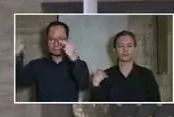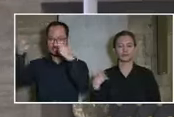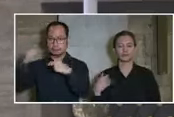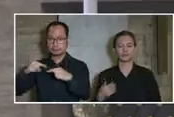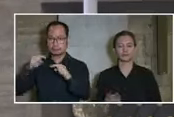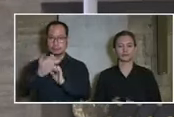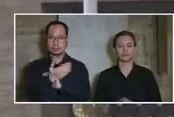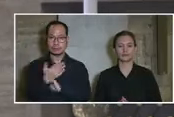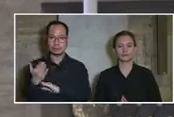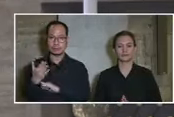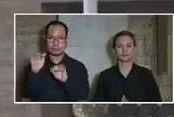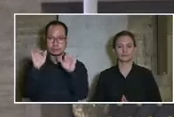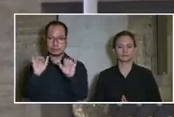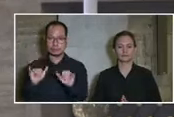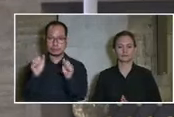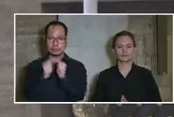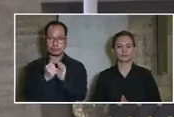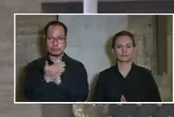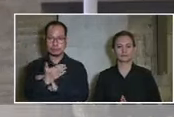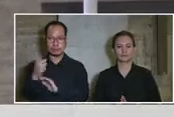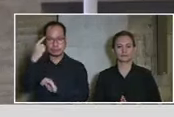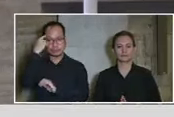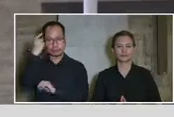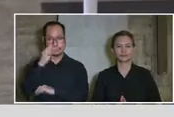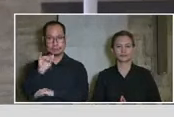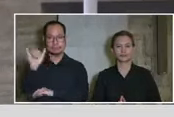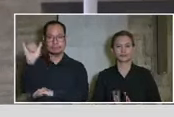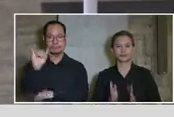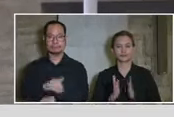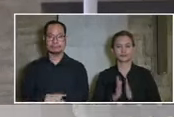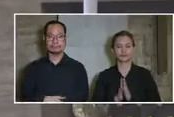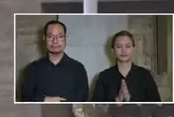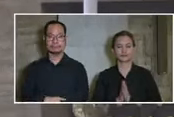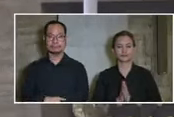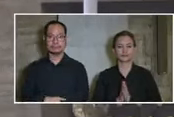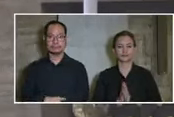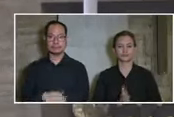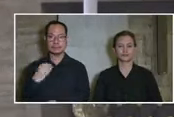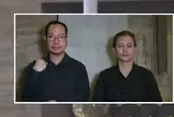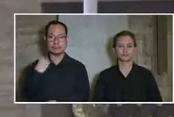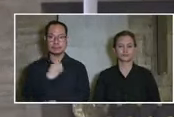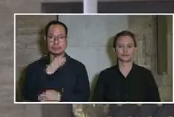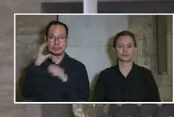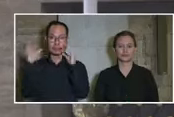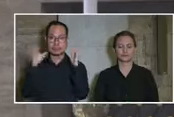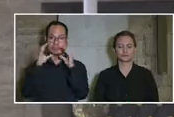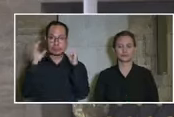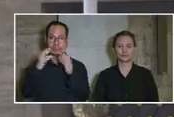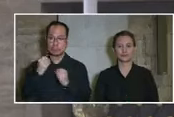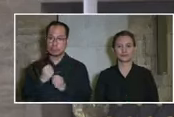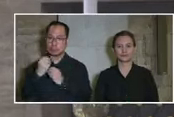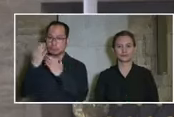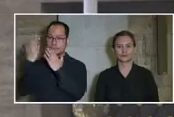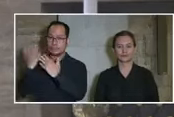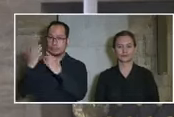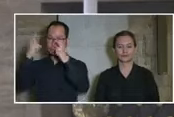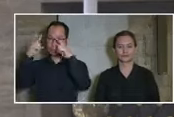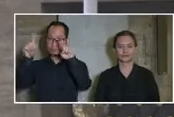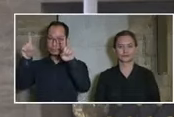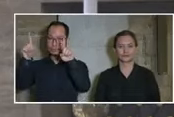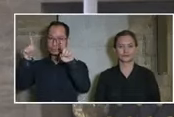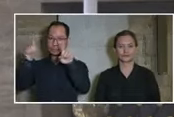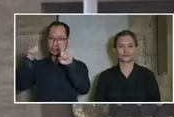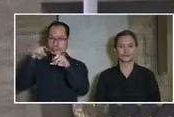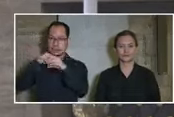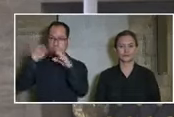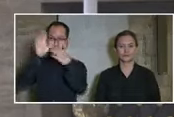down on you and remain with you forever. Amen. Our celebration has been offered. Go forth in